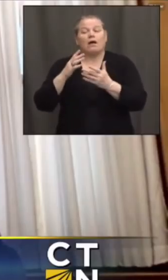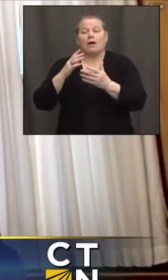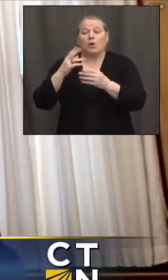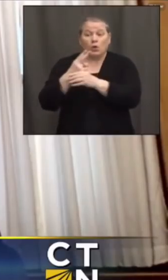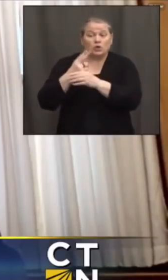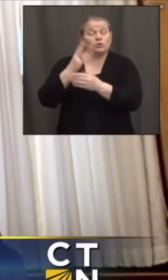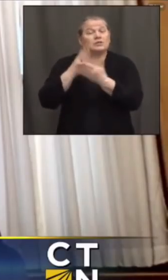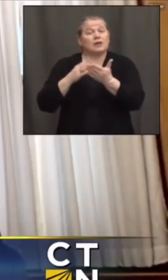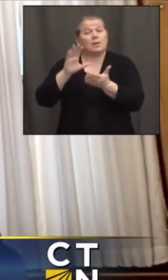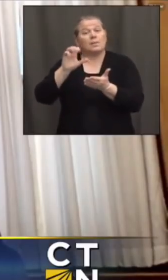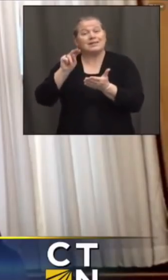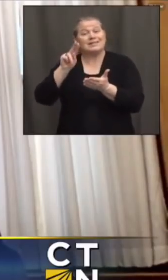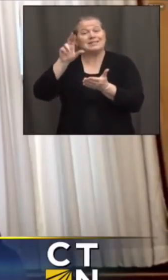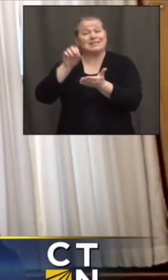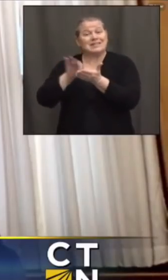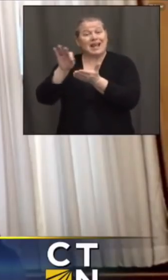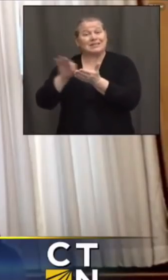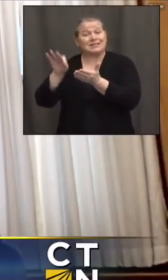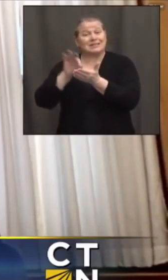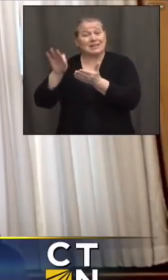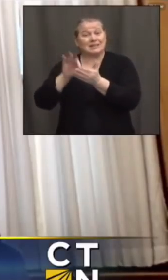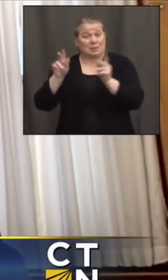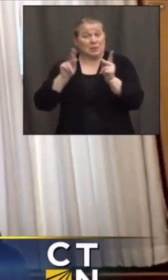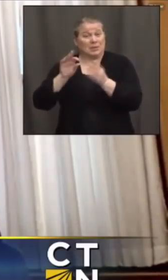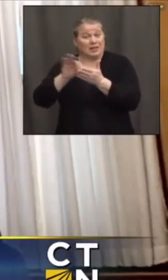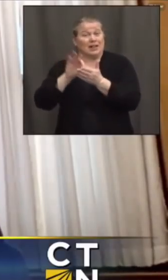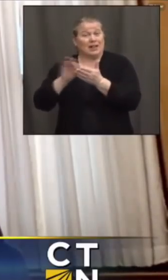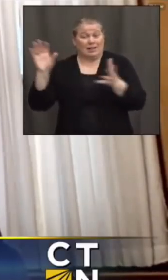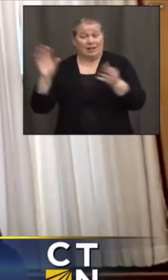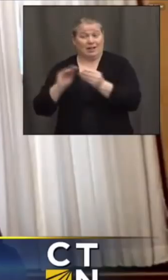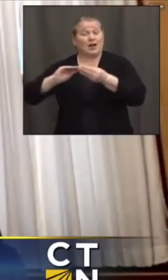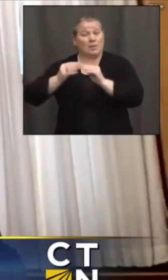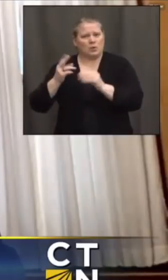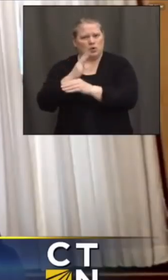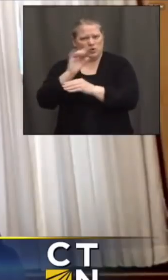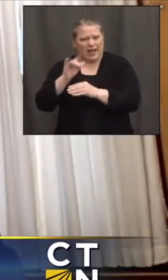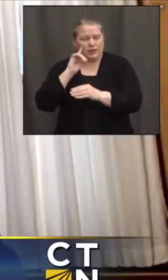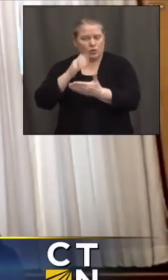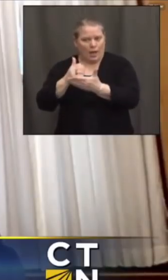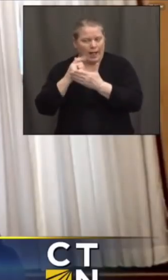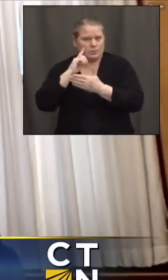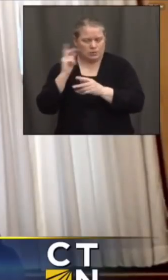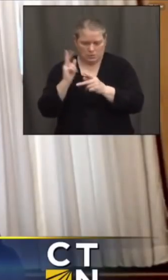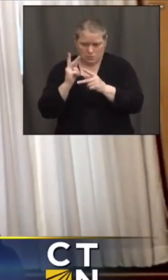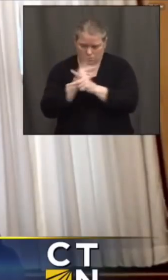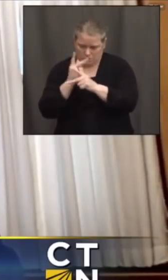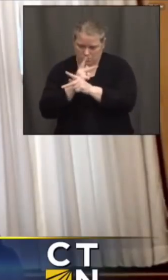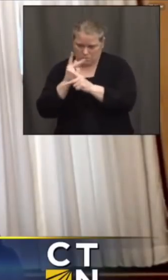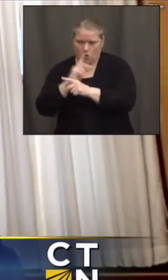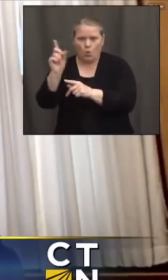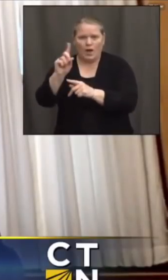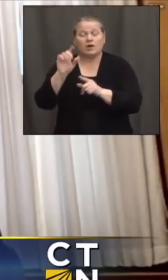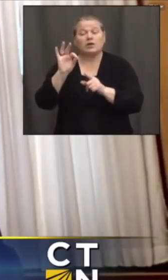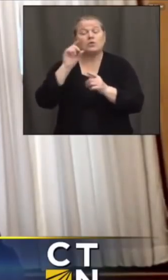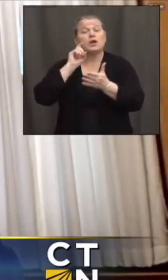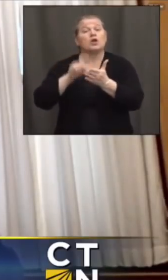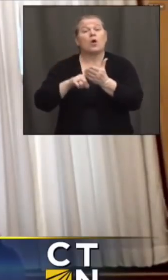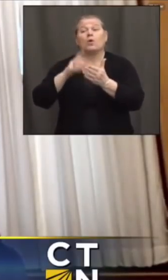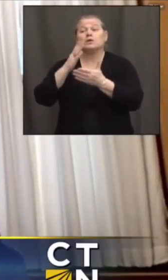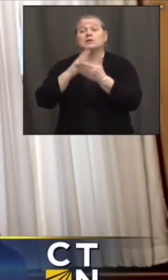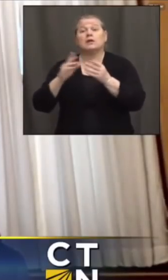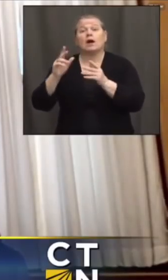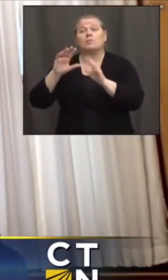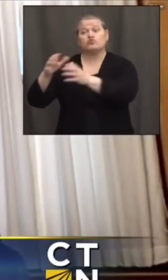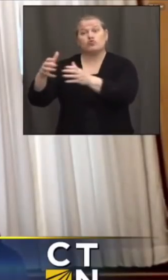tracking going forward of vaccination rates amongst the population as we go, so that if we see certain tracts falling behind, we